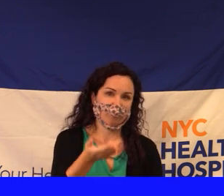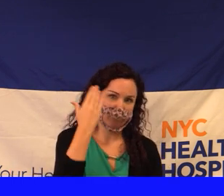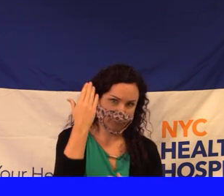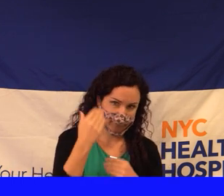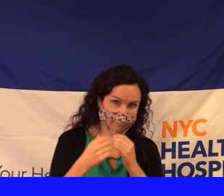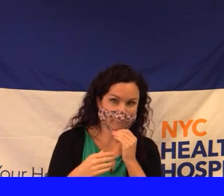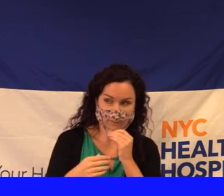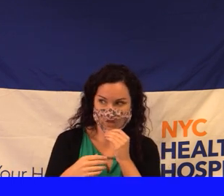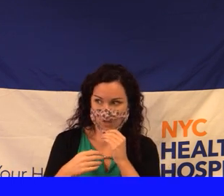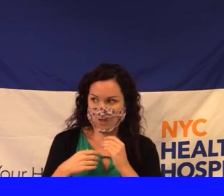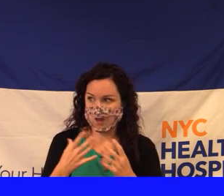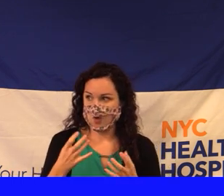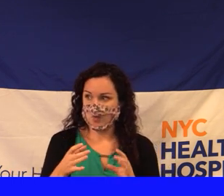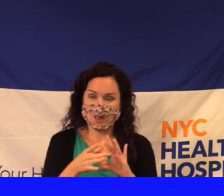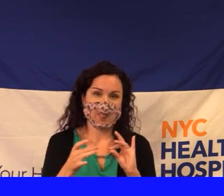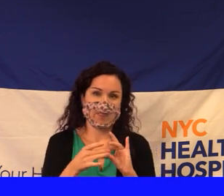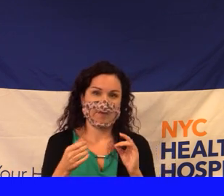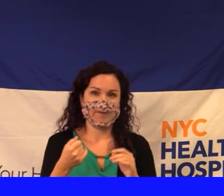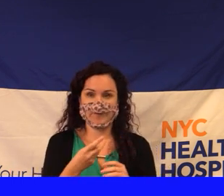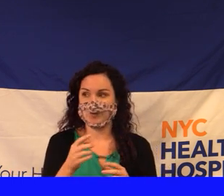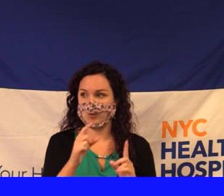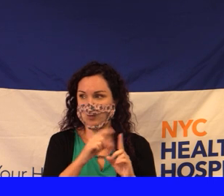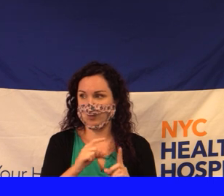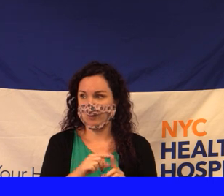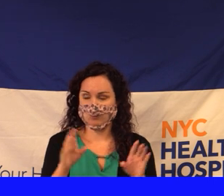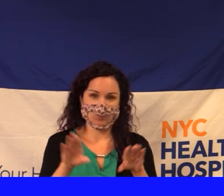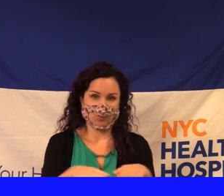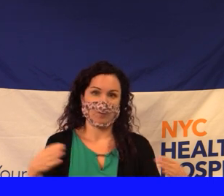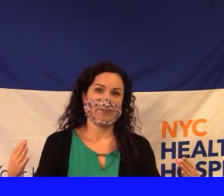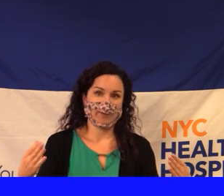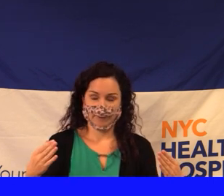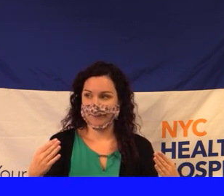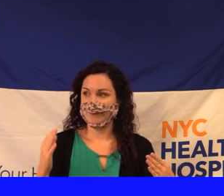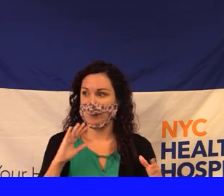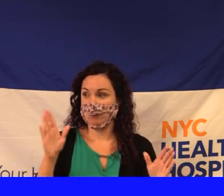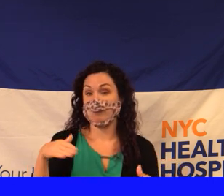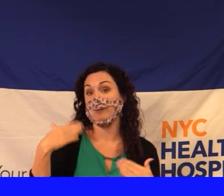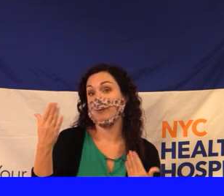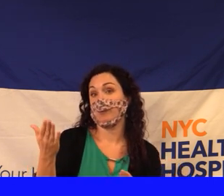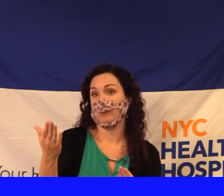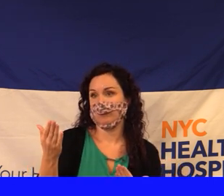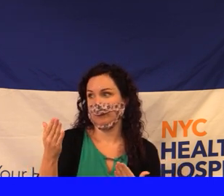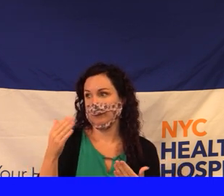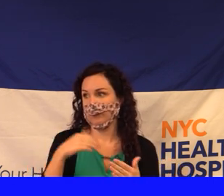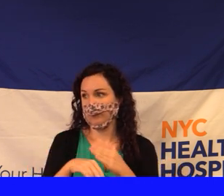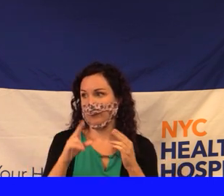morning, everyone. I just wanted to say a few words to open up our proposal to